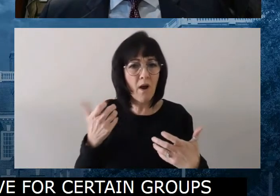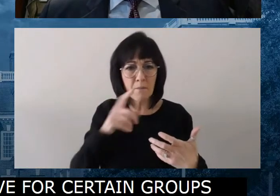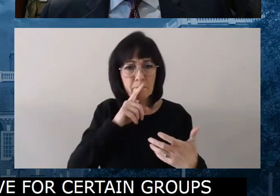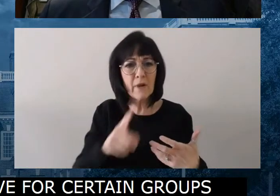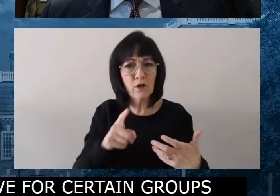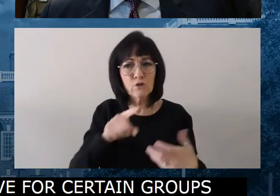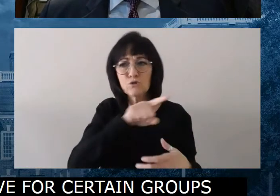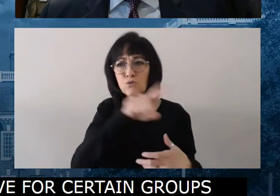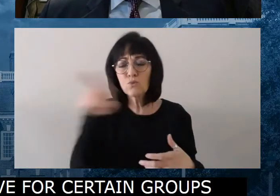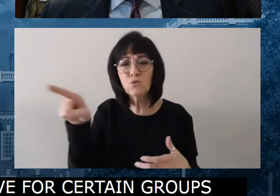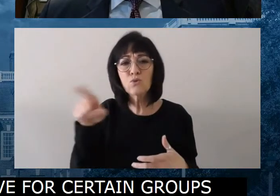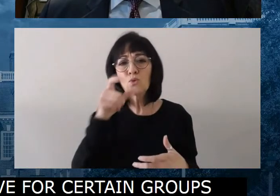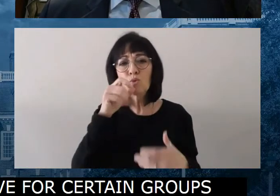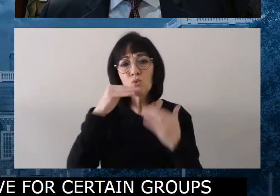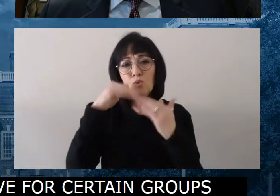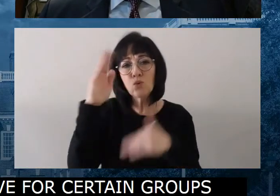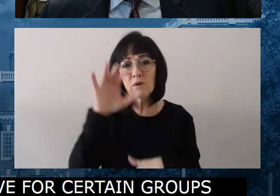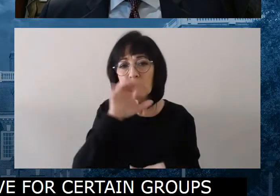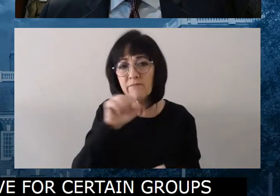wait list, might not be able to